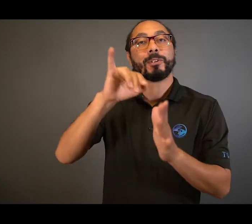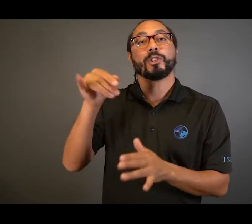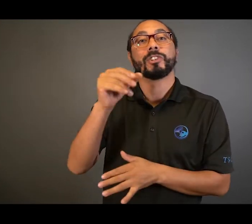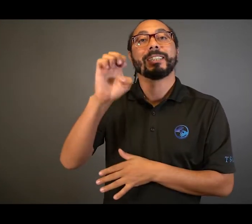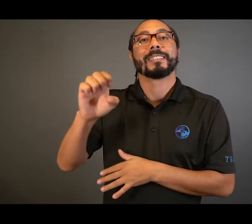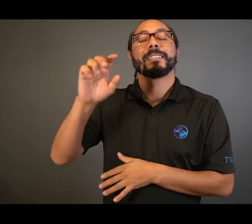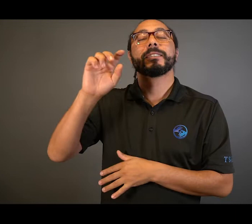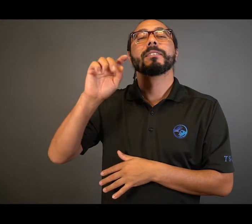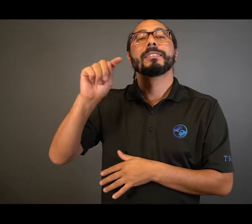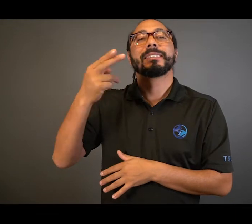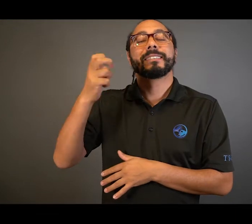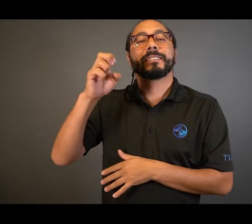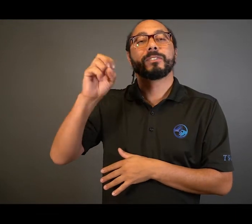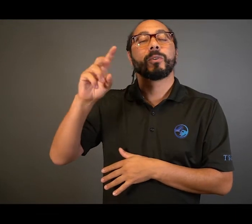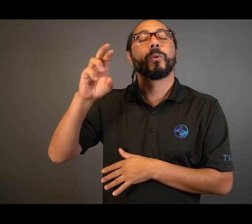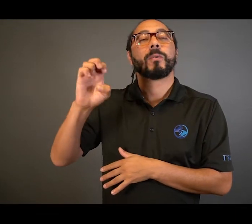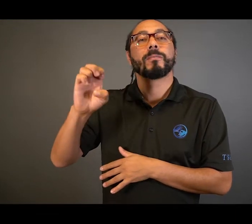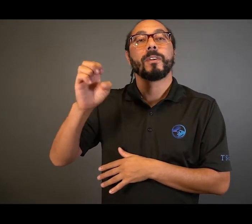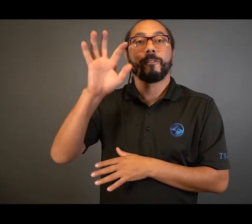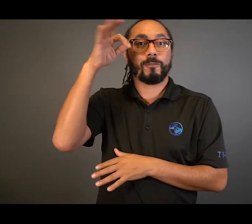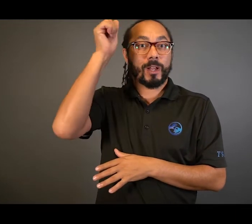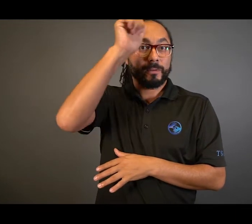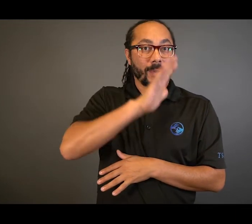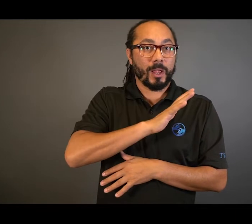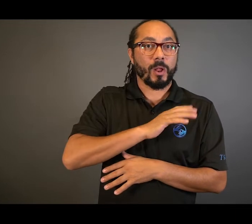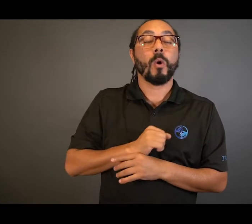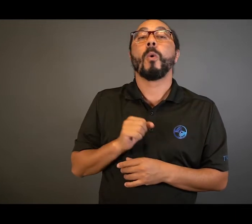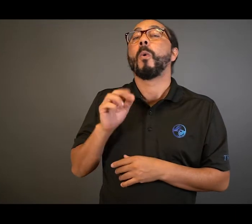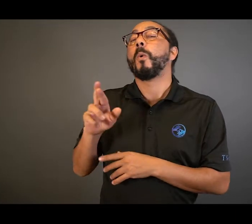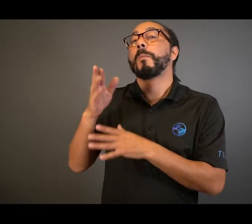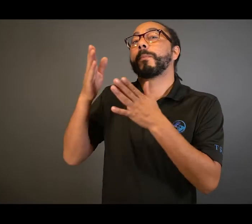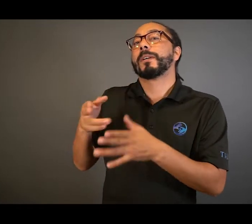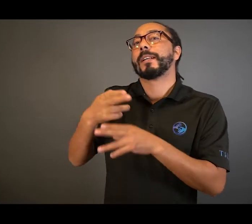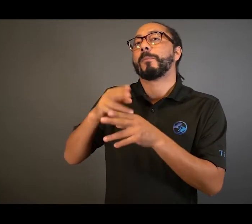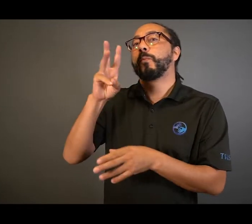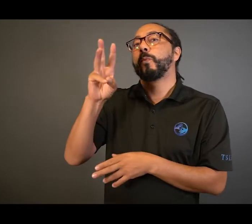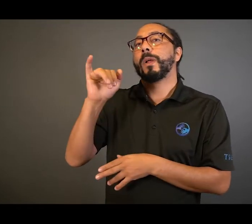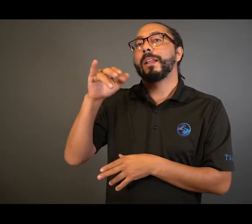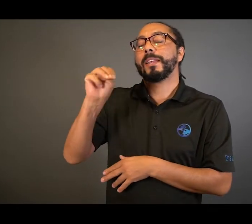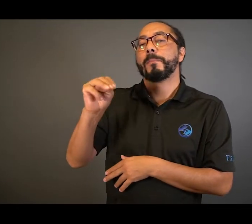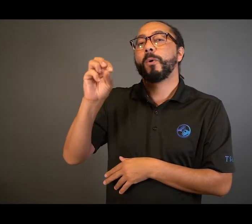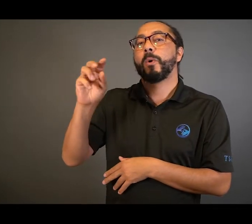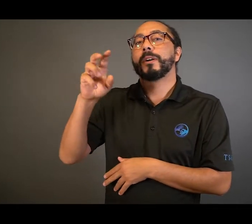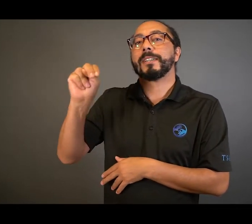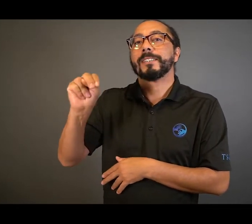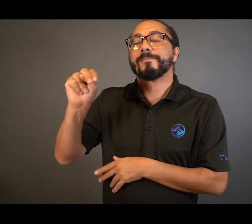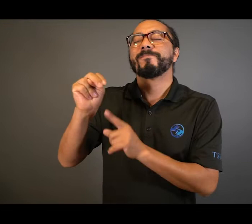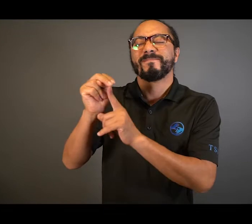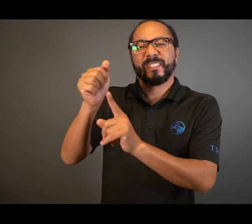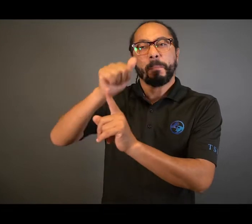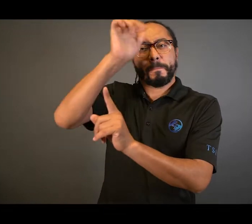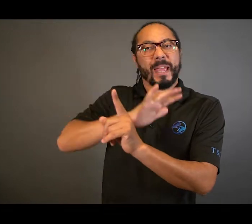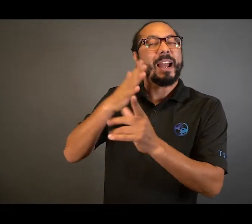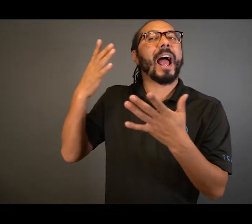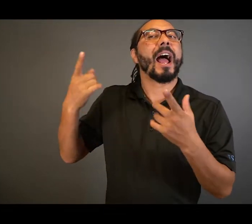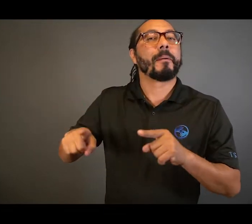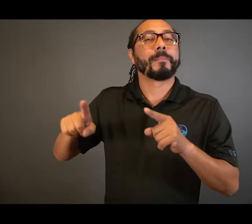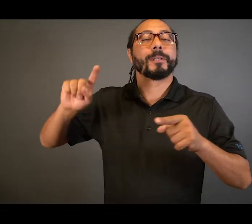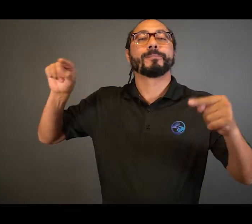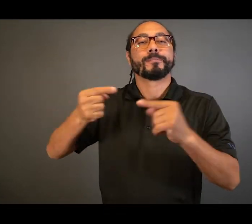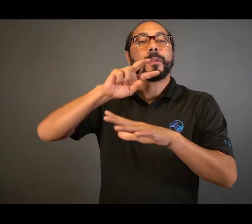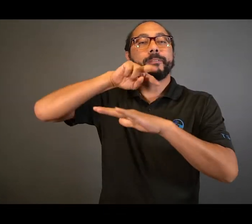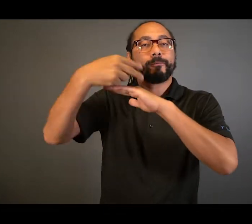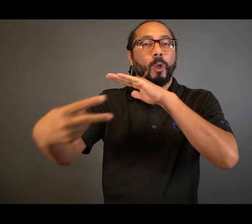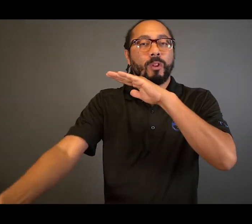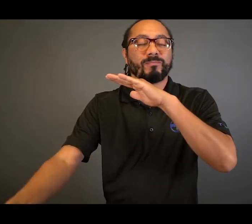Jesse Tibor, Frenchman. Or situational, like William Orton, the man that got hurt